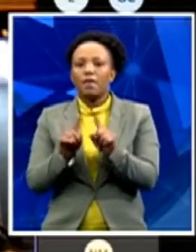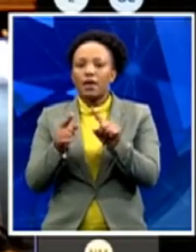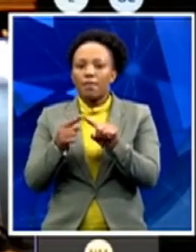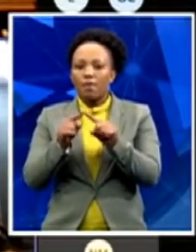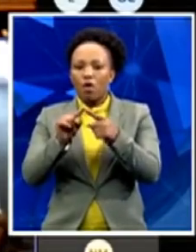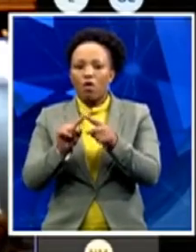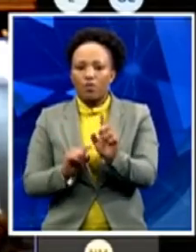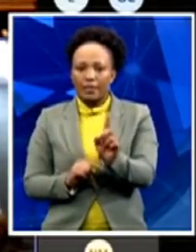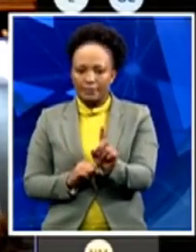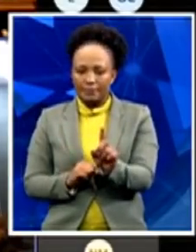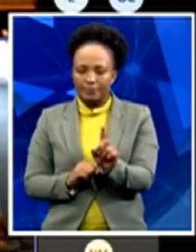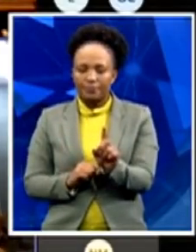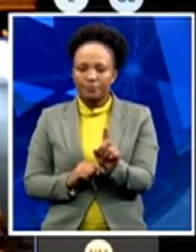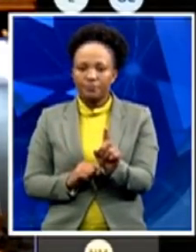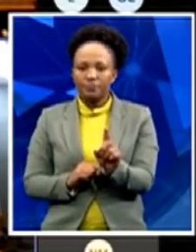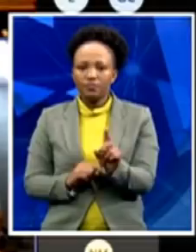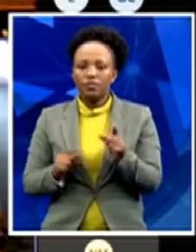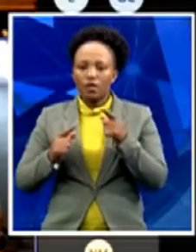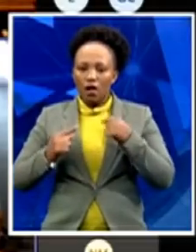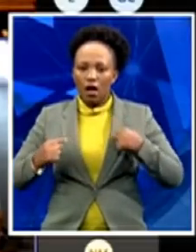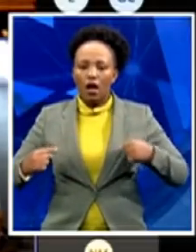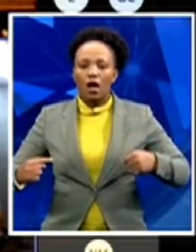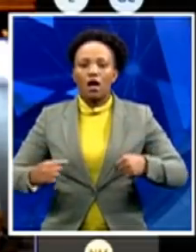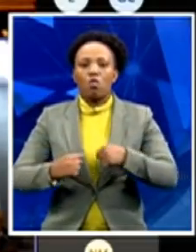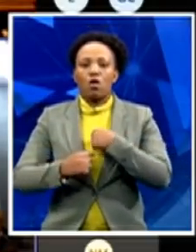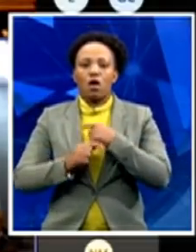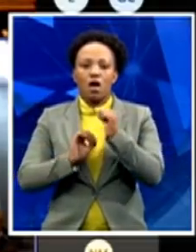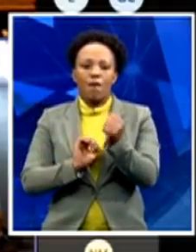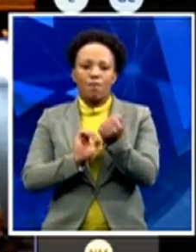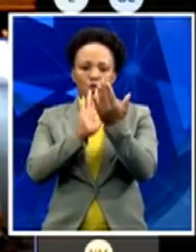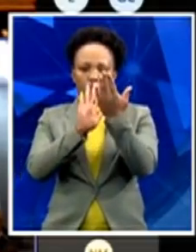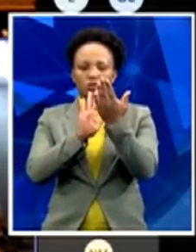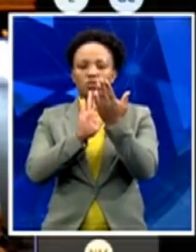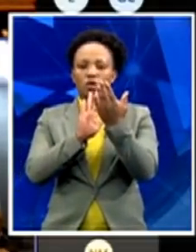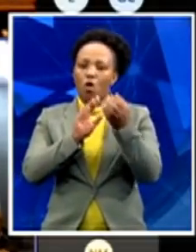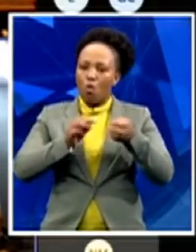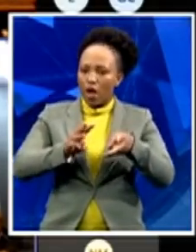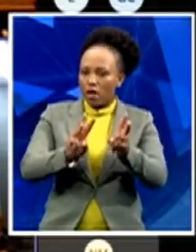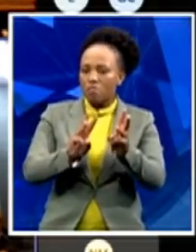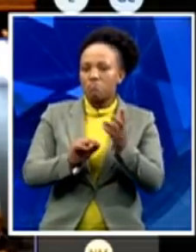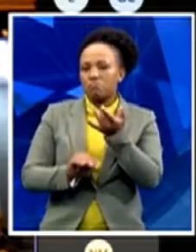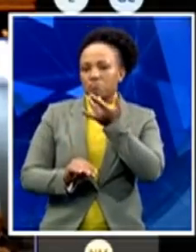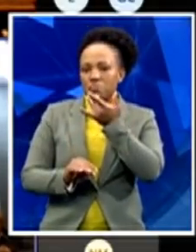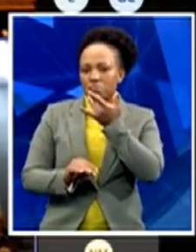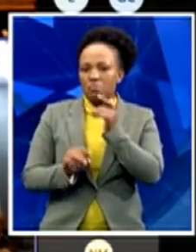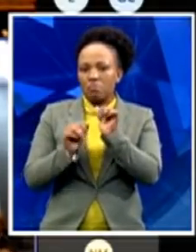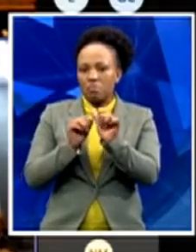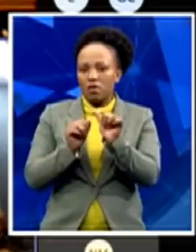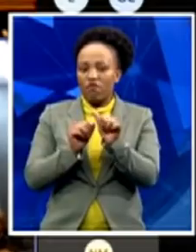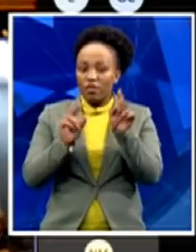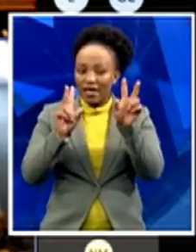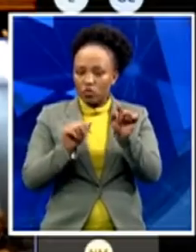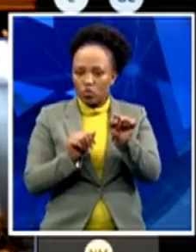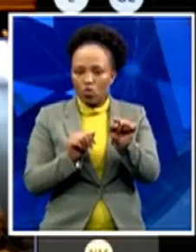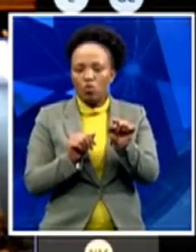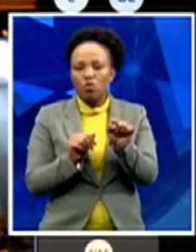our approach would have been maybe, especially in respect of those issues, to simply, I don't know,